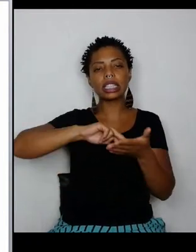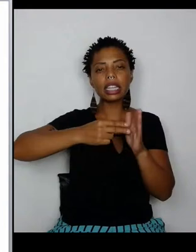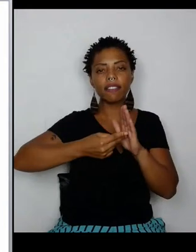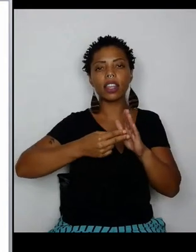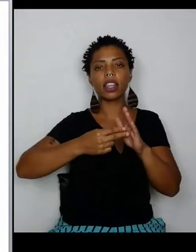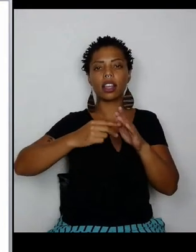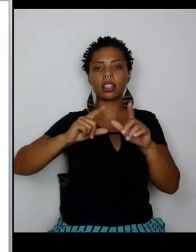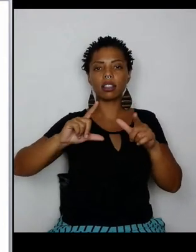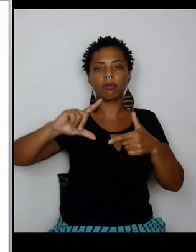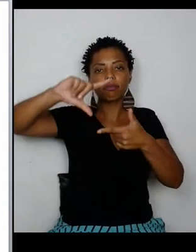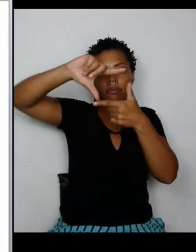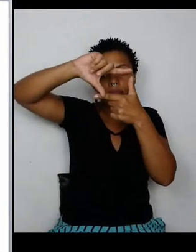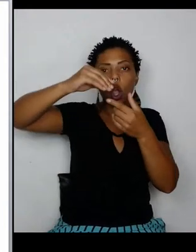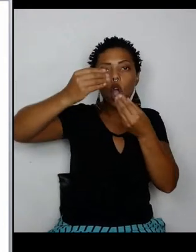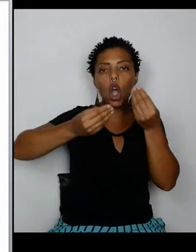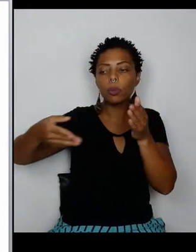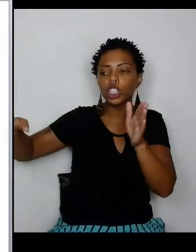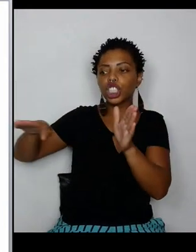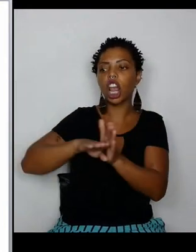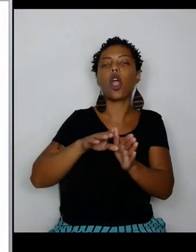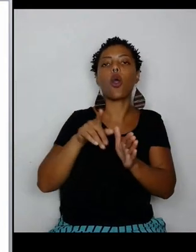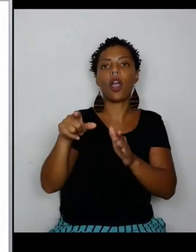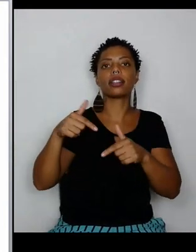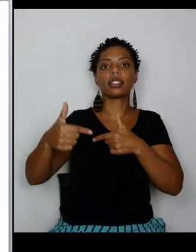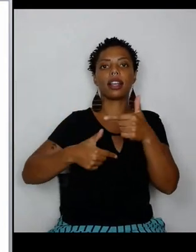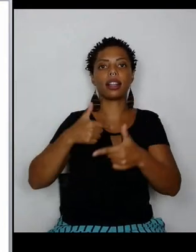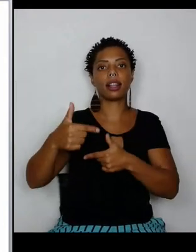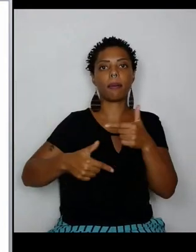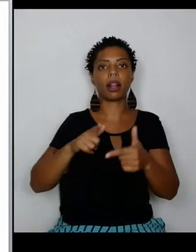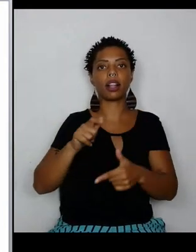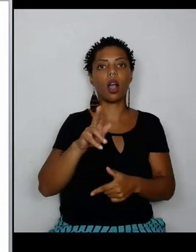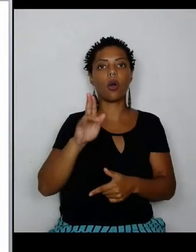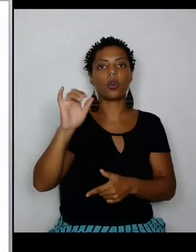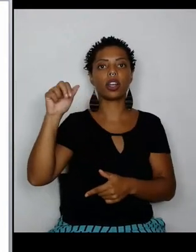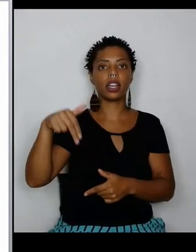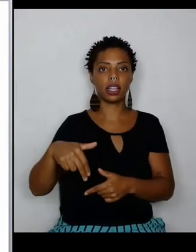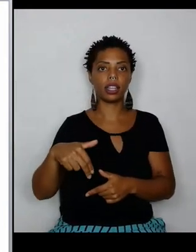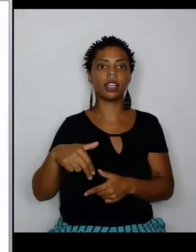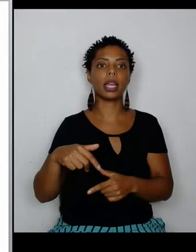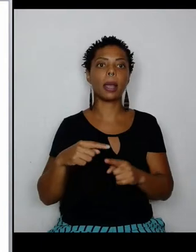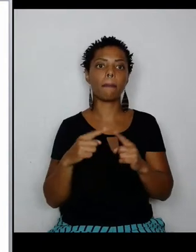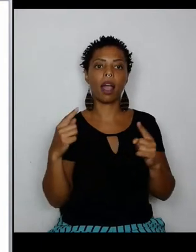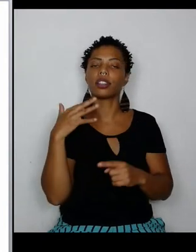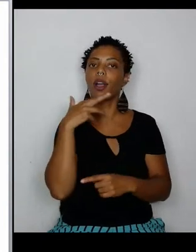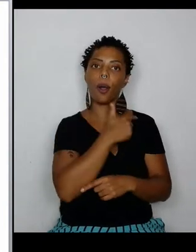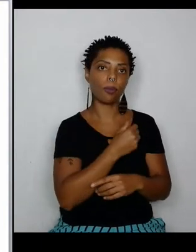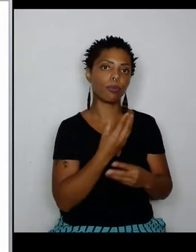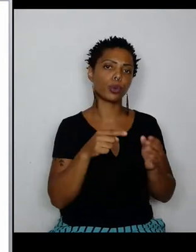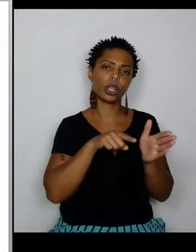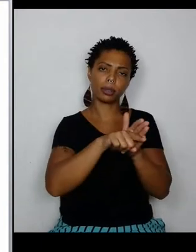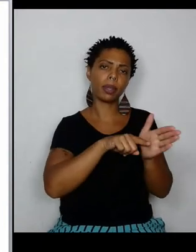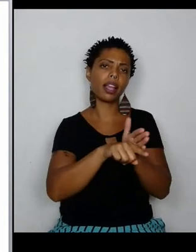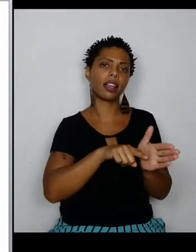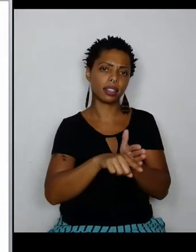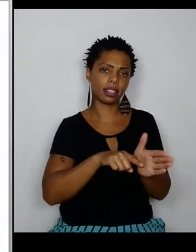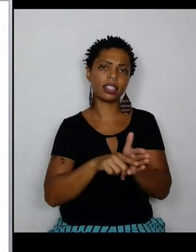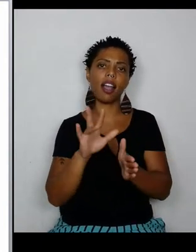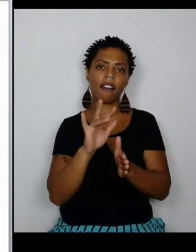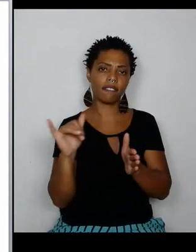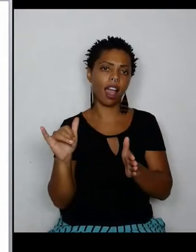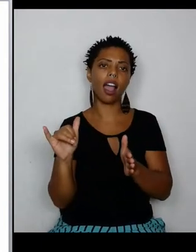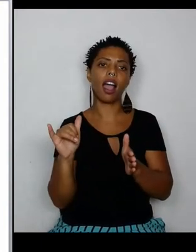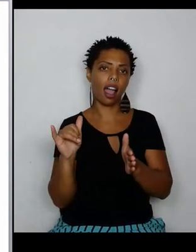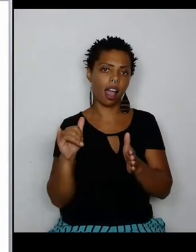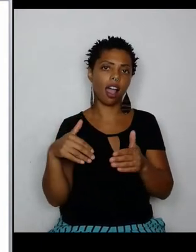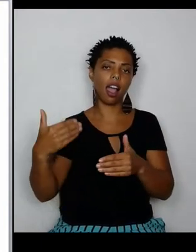i hope i could give you some context on when and how this work came to brazil